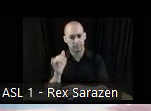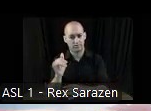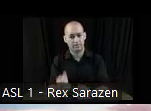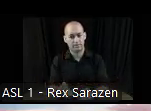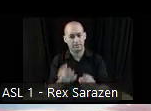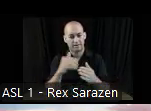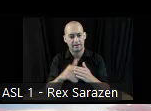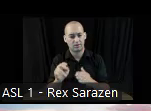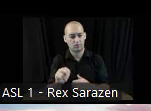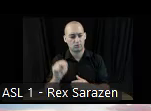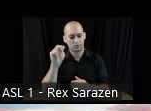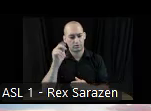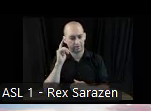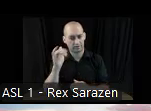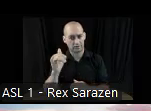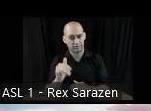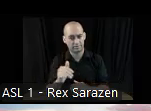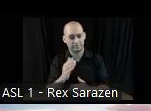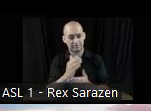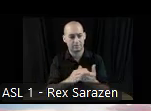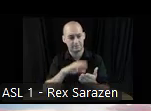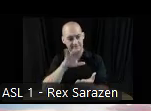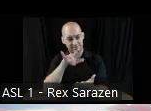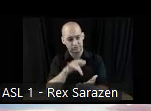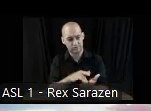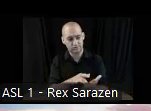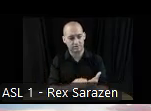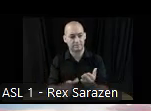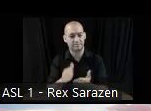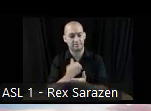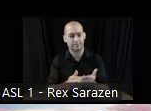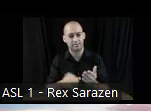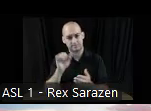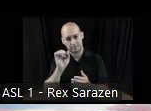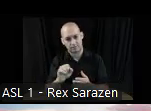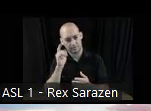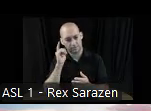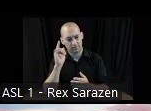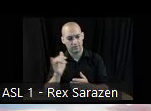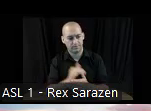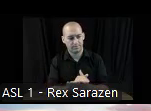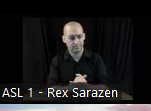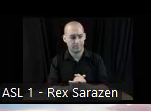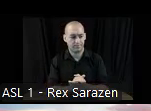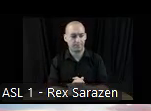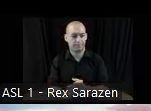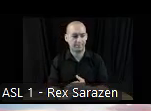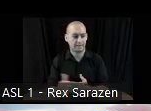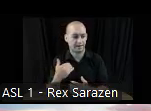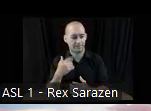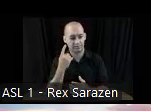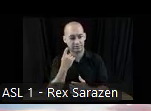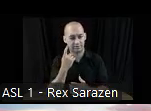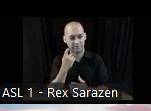Northern California, some in Central and Southern California. And we have recently developed